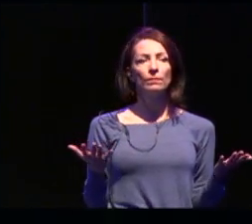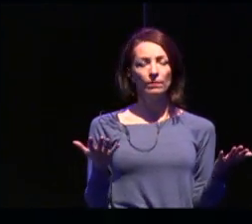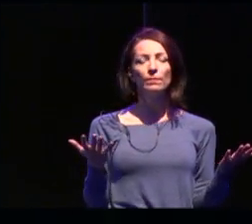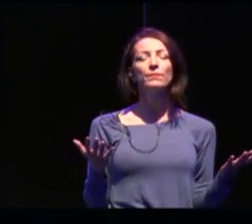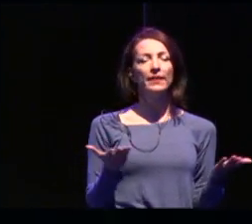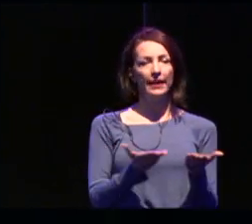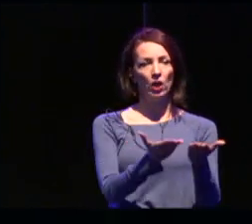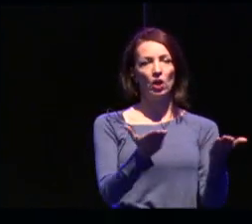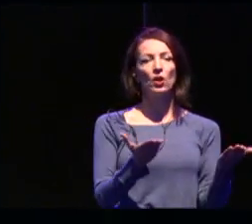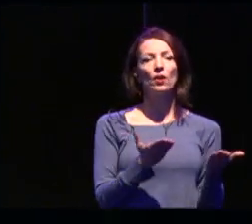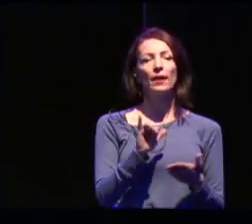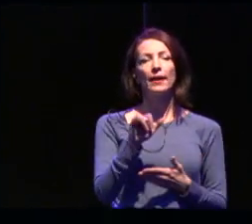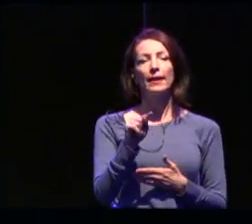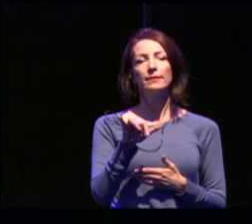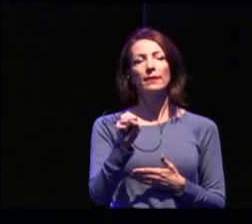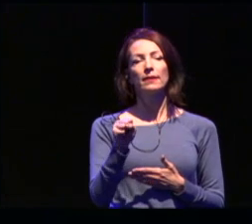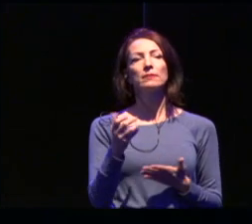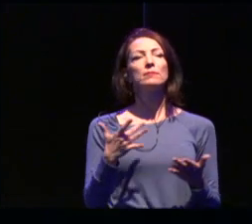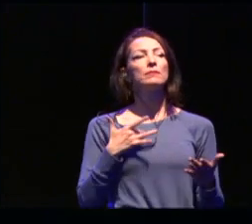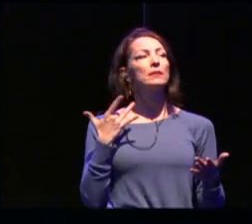Here it is.